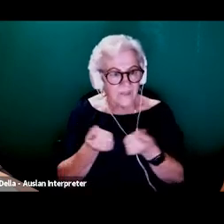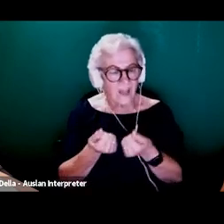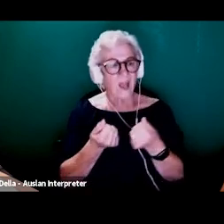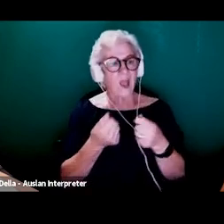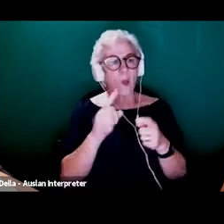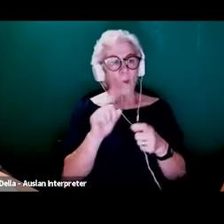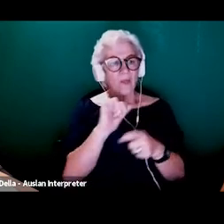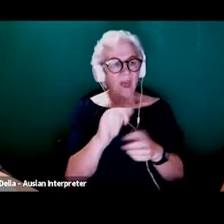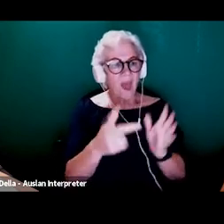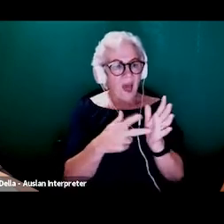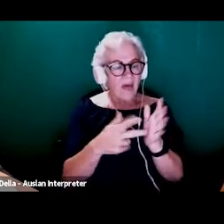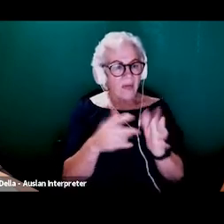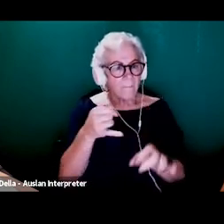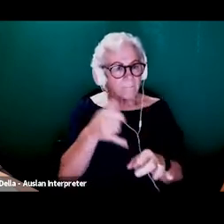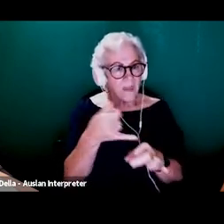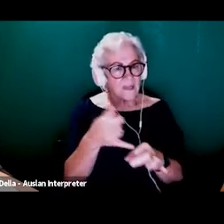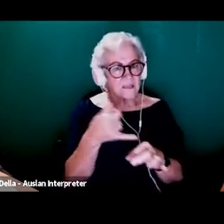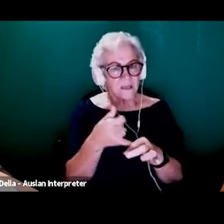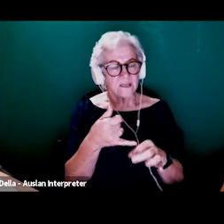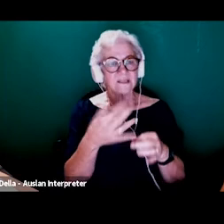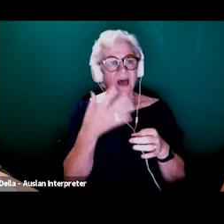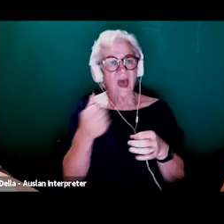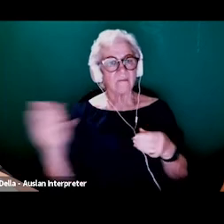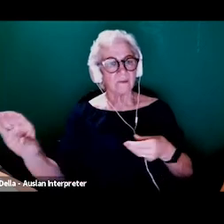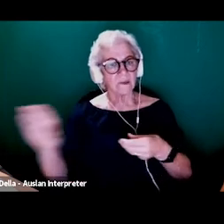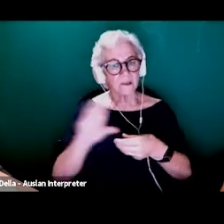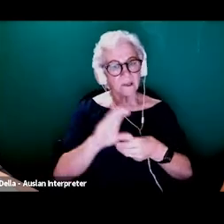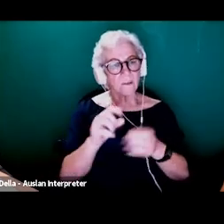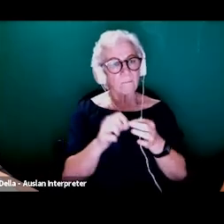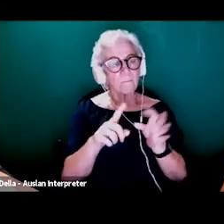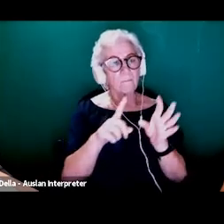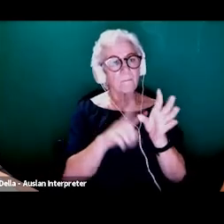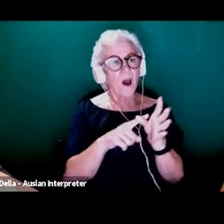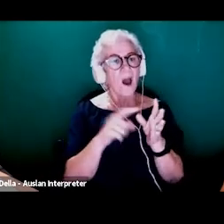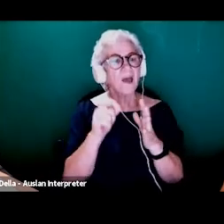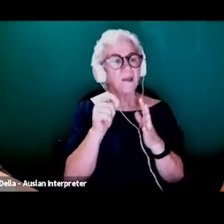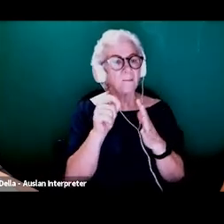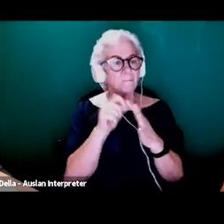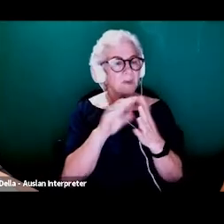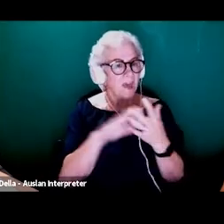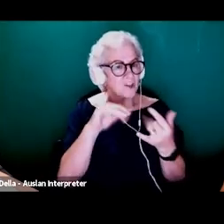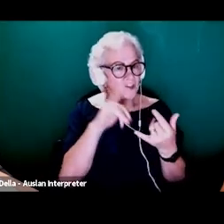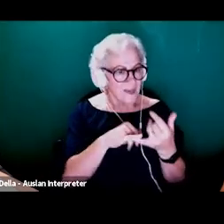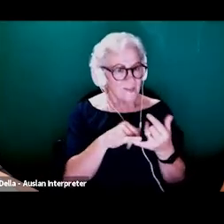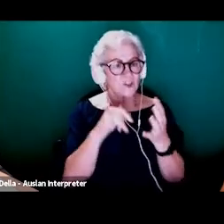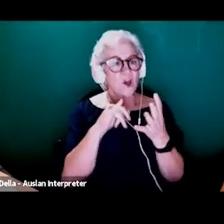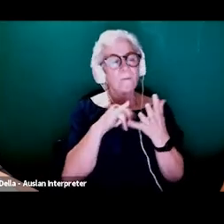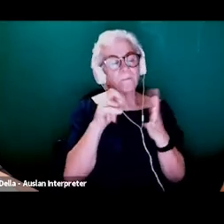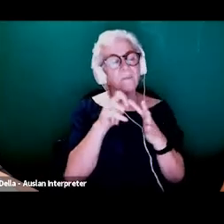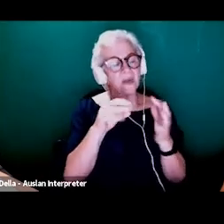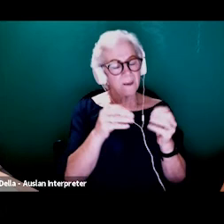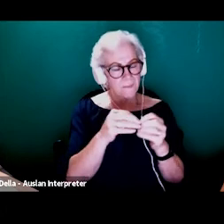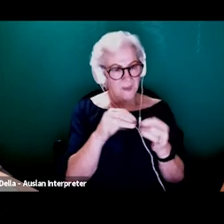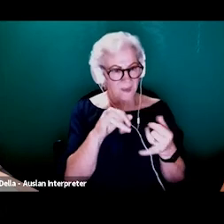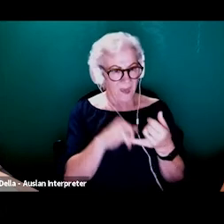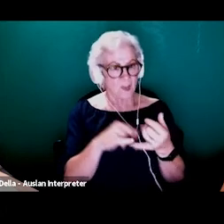other medicines that are subsidised by the pharmaceutical benefit scheme. And through probabilistic linkage, the